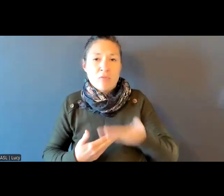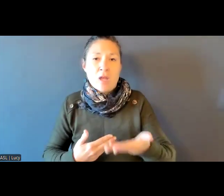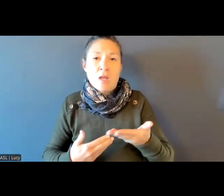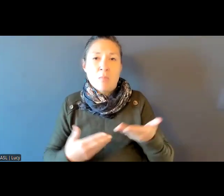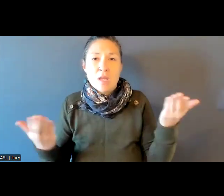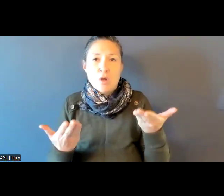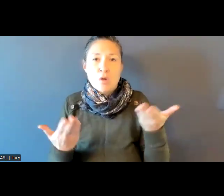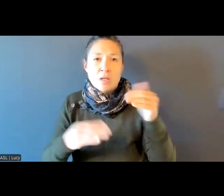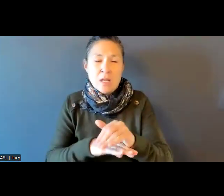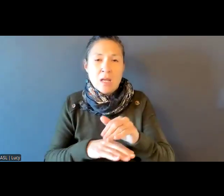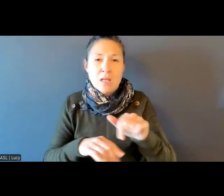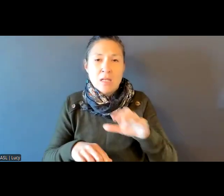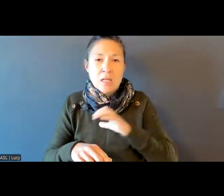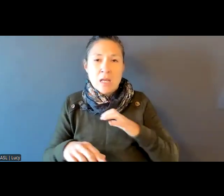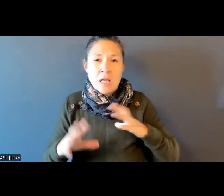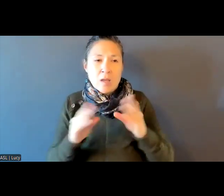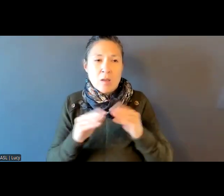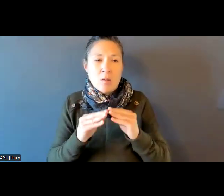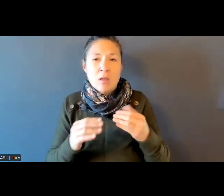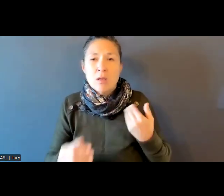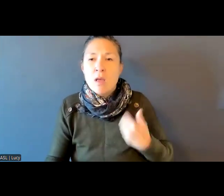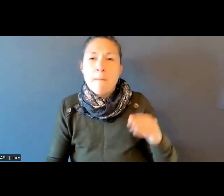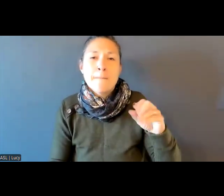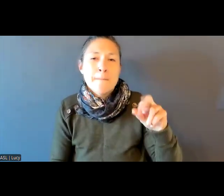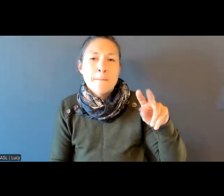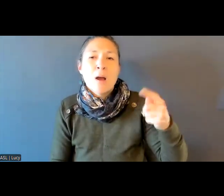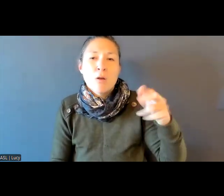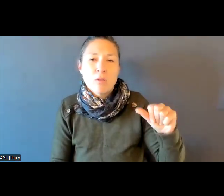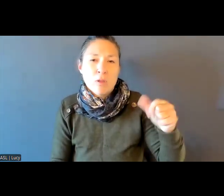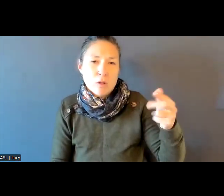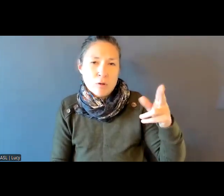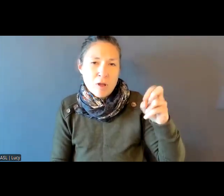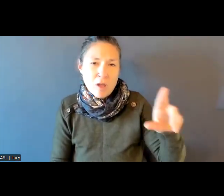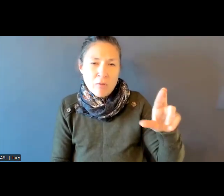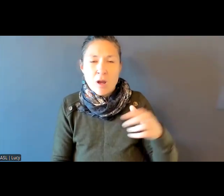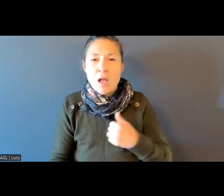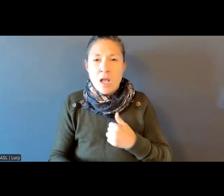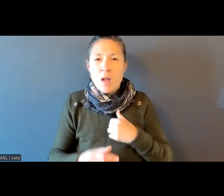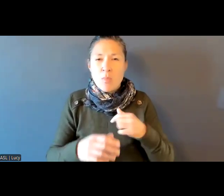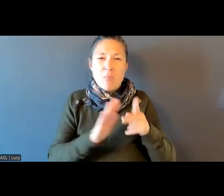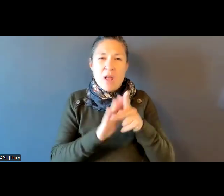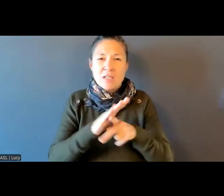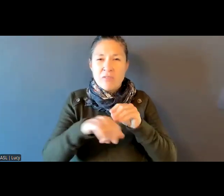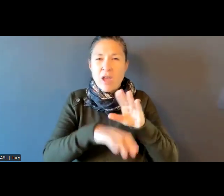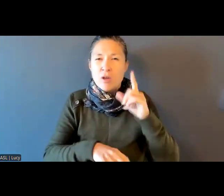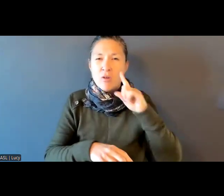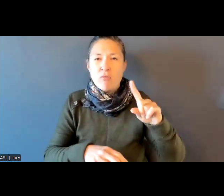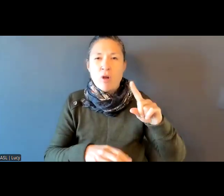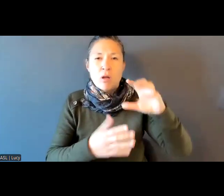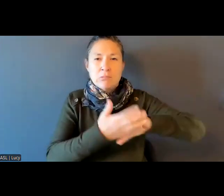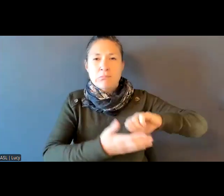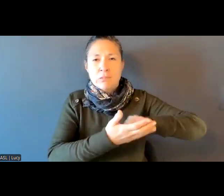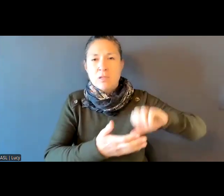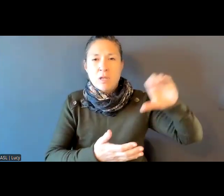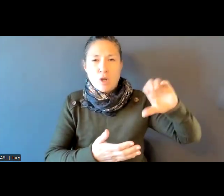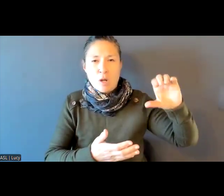meeting. I'm Martha Grover, Policy Advisor for Building Decarbonization at the Mass Executive Office of